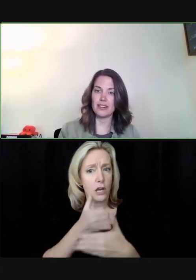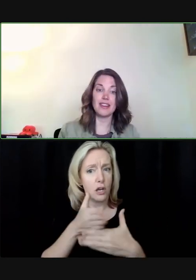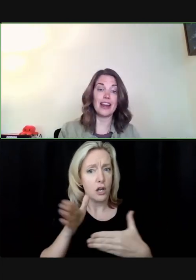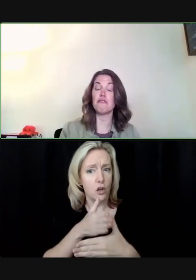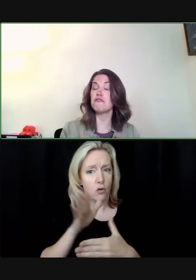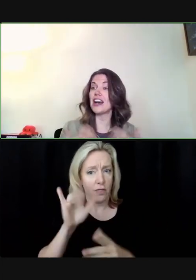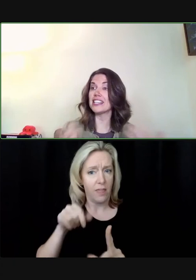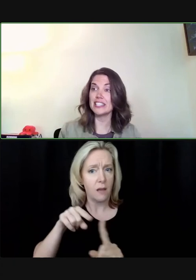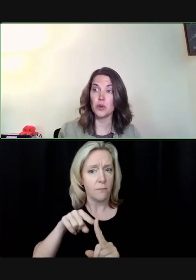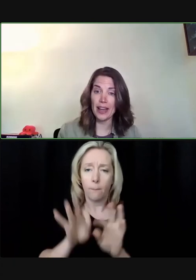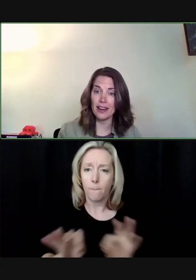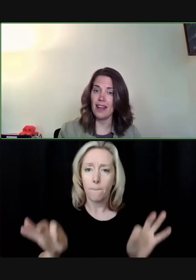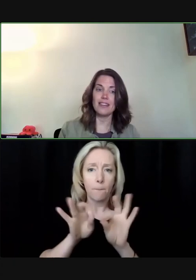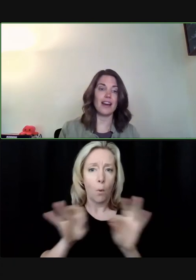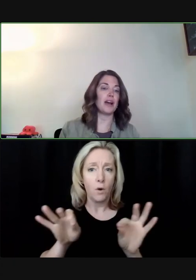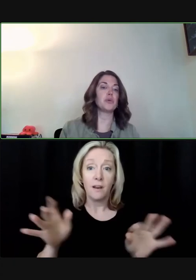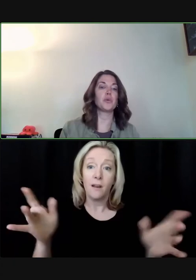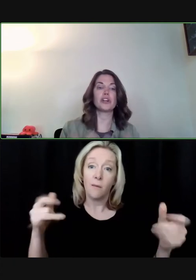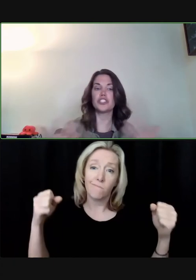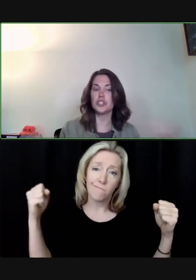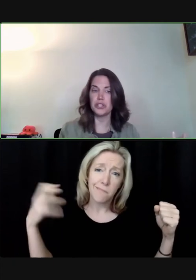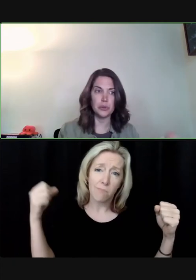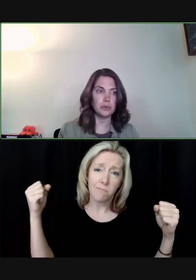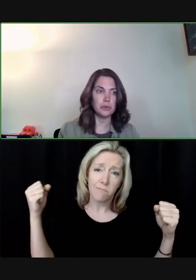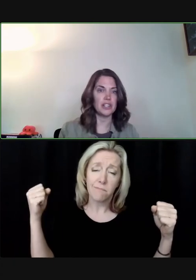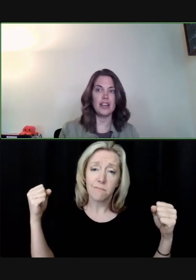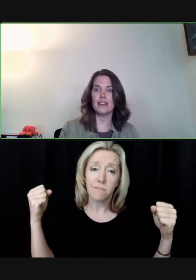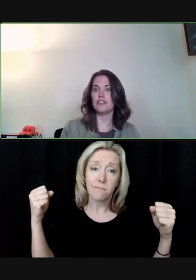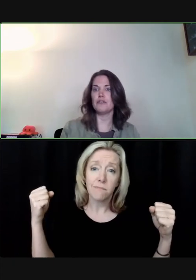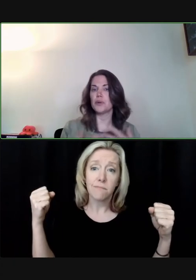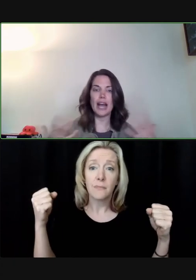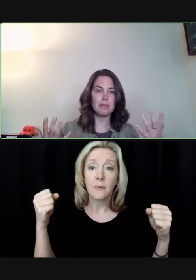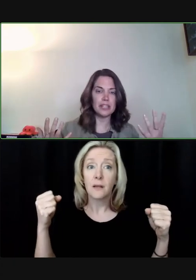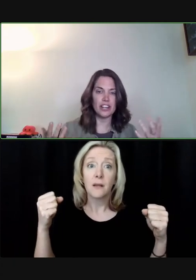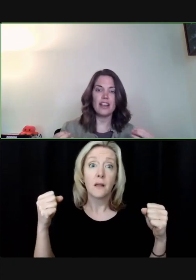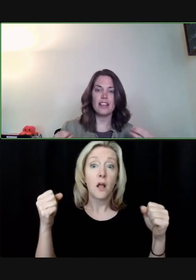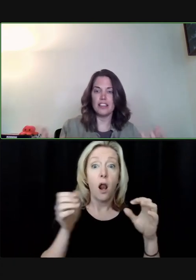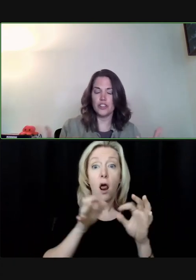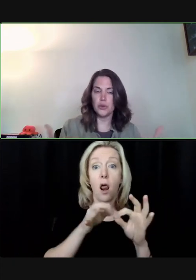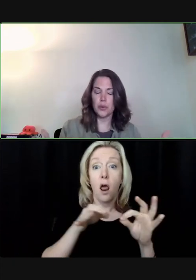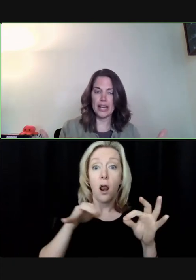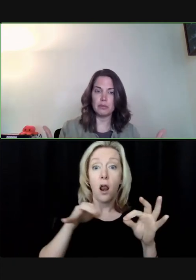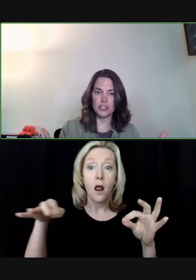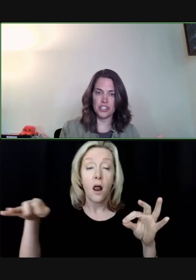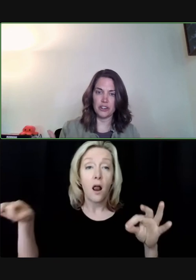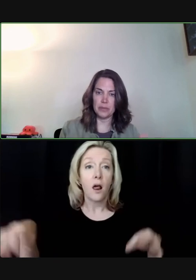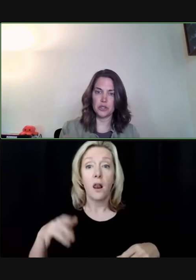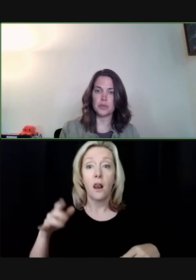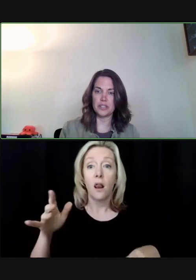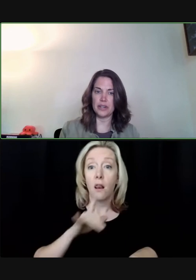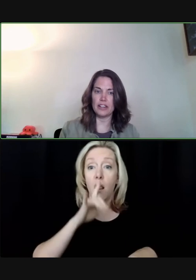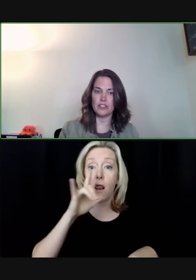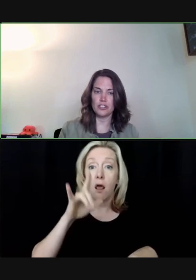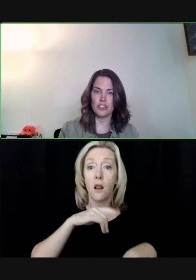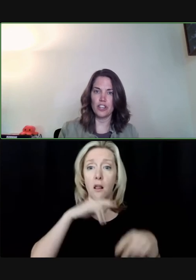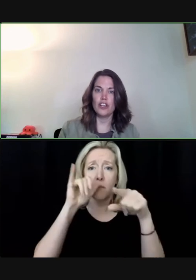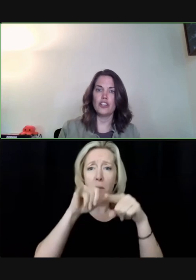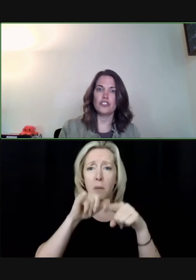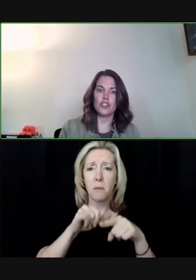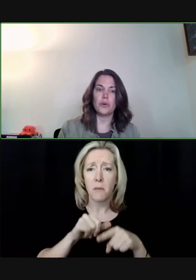what's important, not how fast it went, not how many words you used, not the vocabulary, that you were able to share a message with